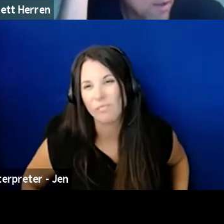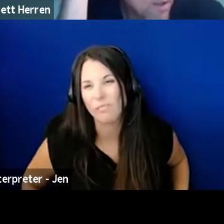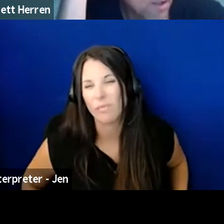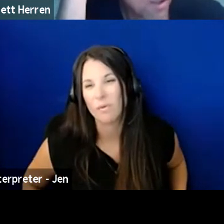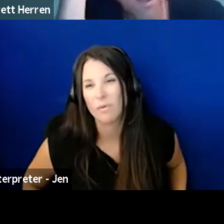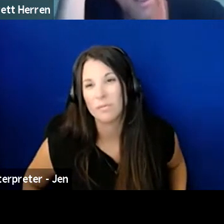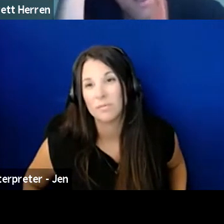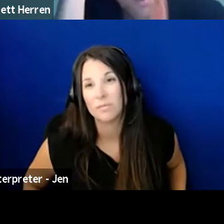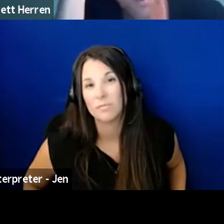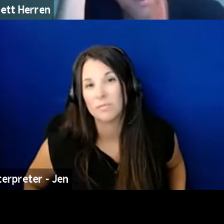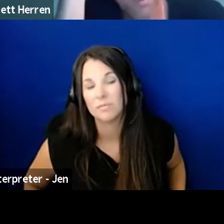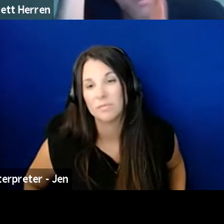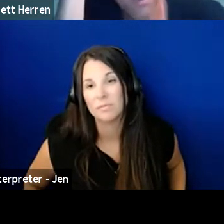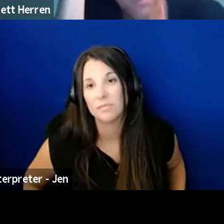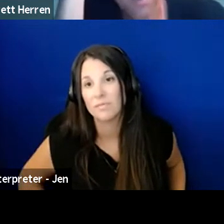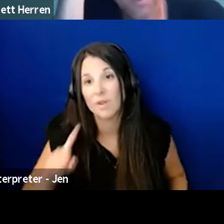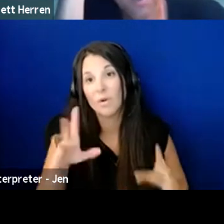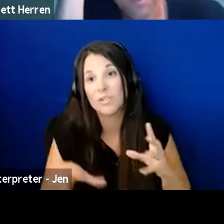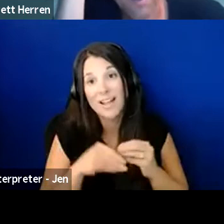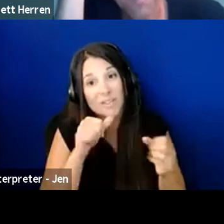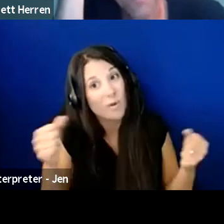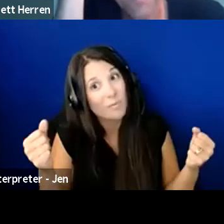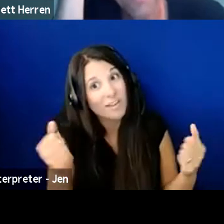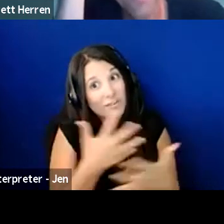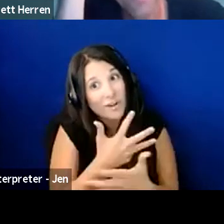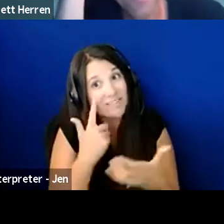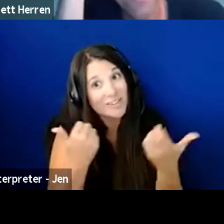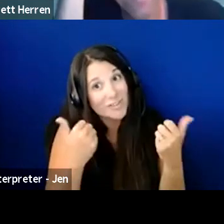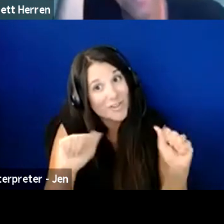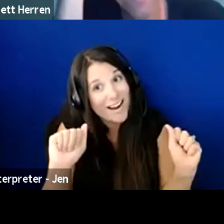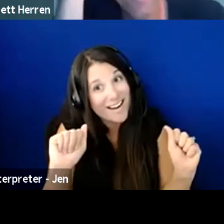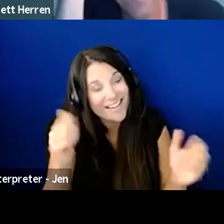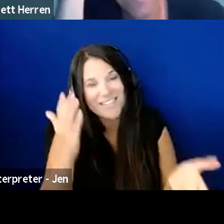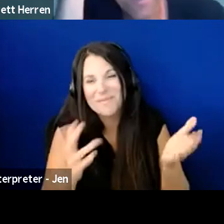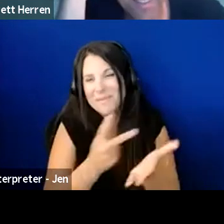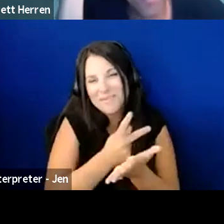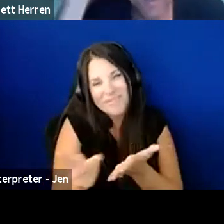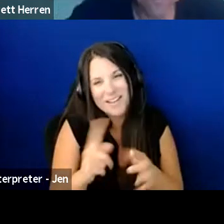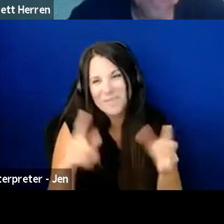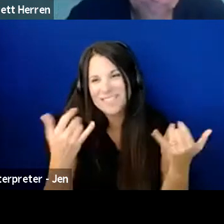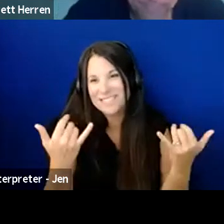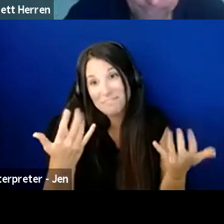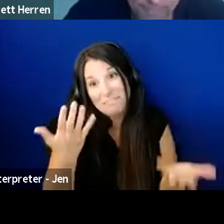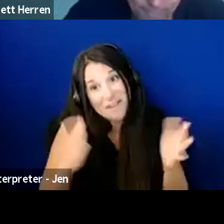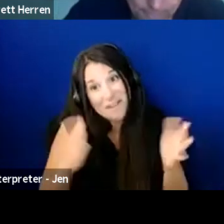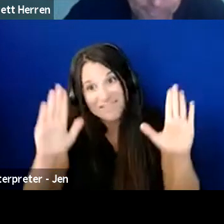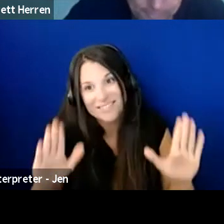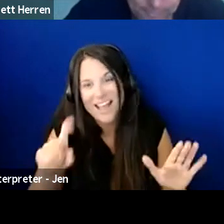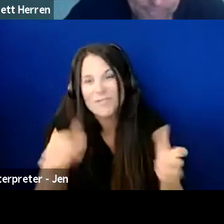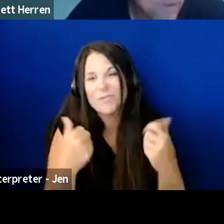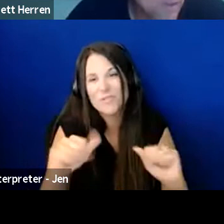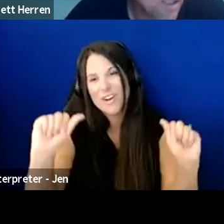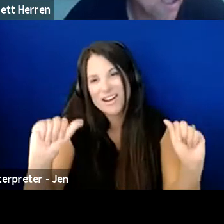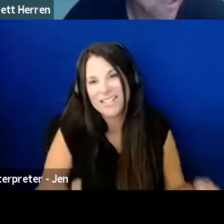One thing to add is don't be afraid to try. It might fail, but it might be a great idea. You just have to try it.